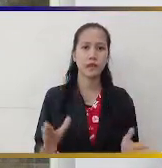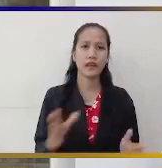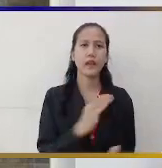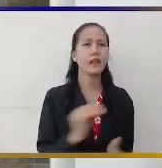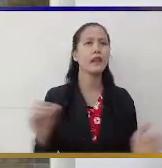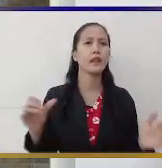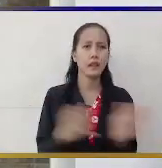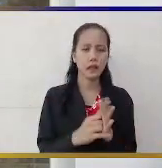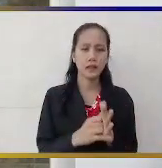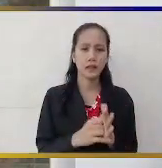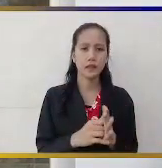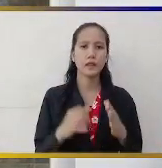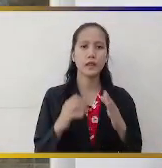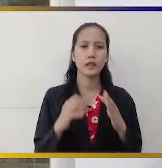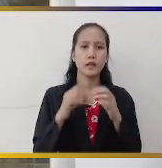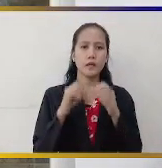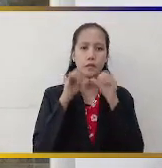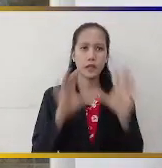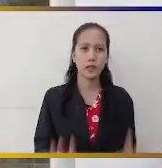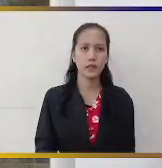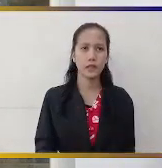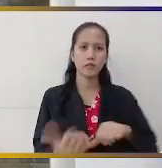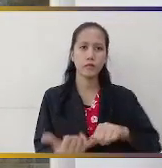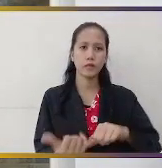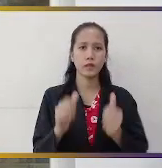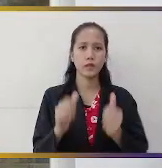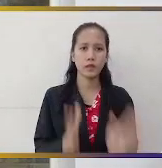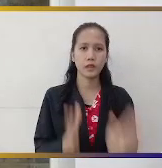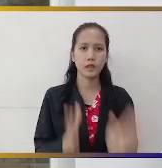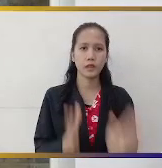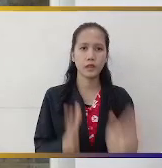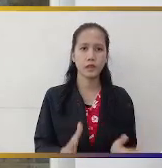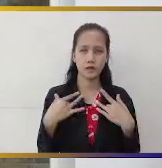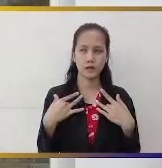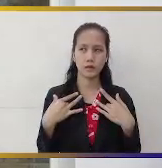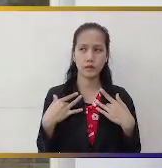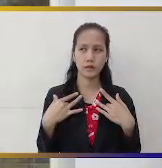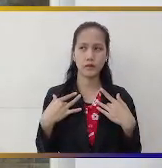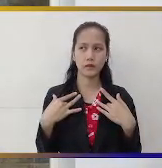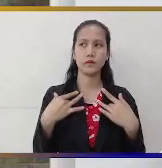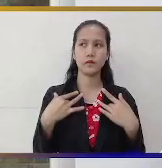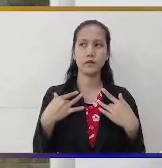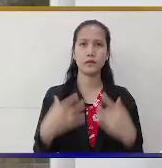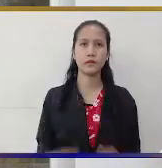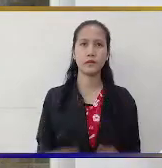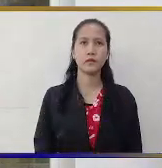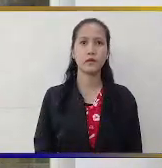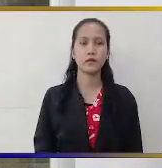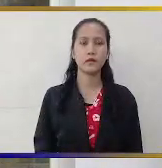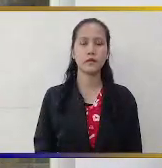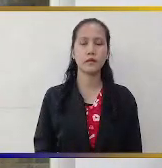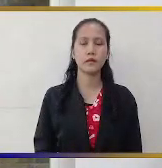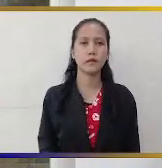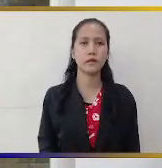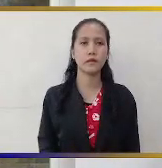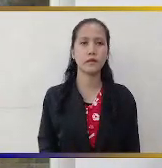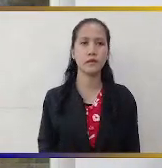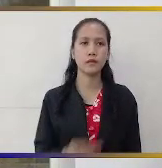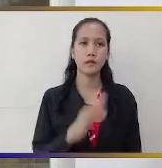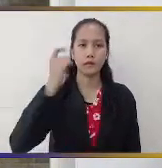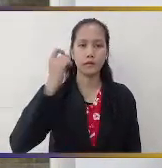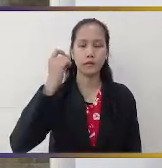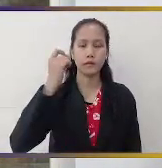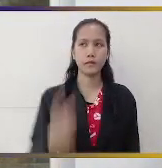And look, I'm indebted to the Lord, of course. I